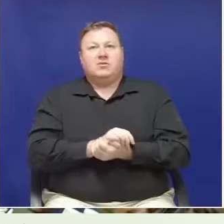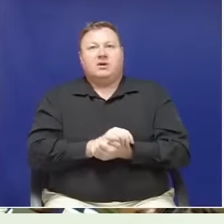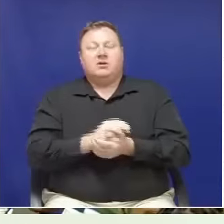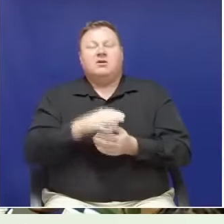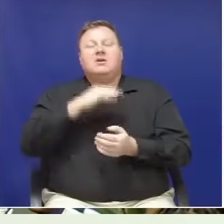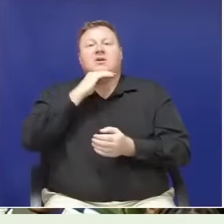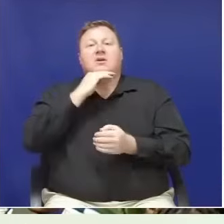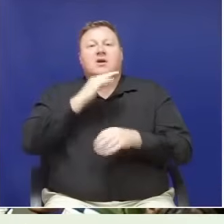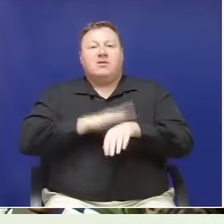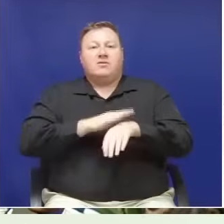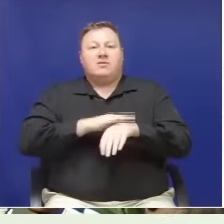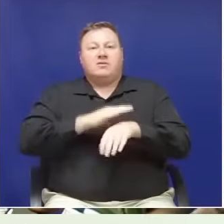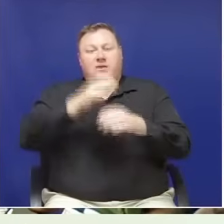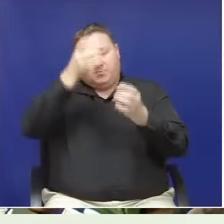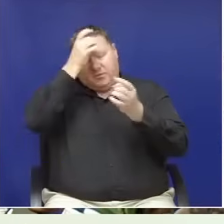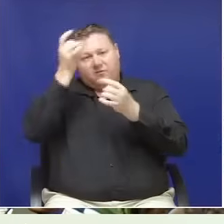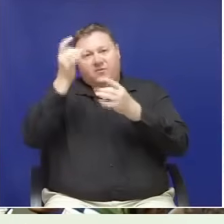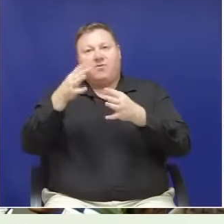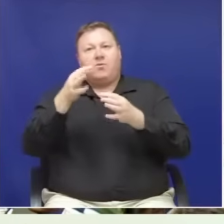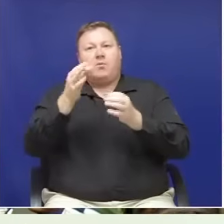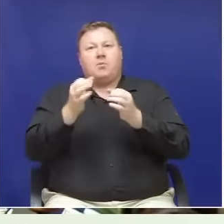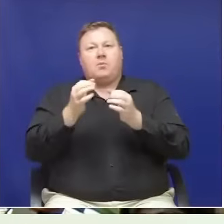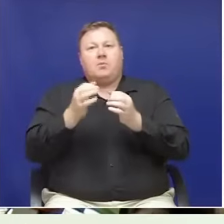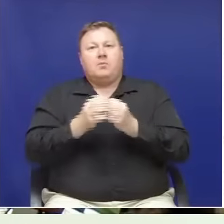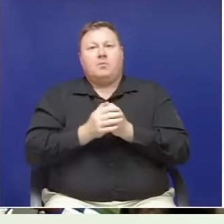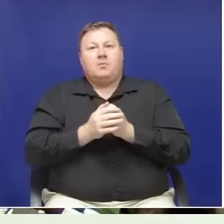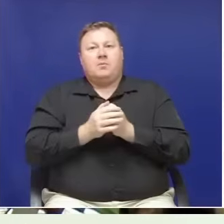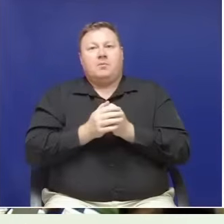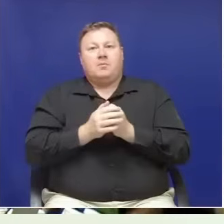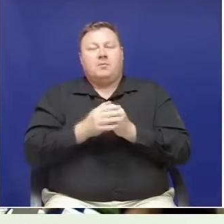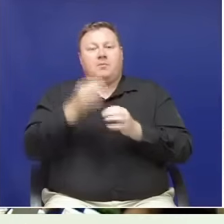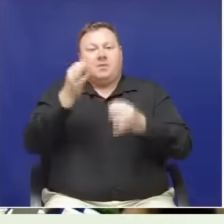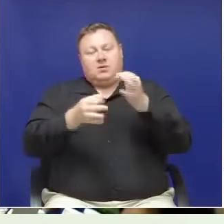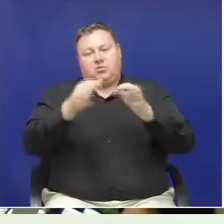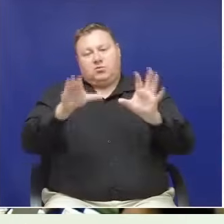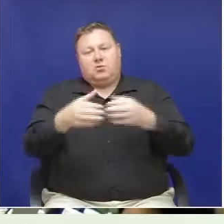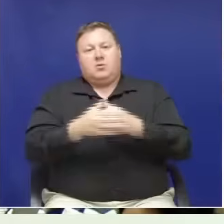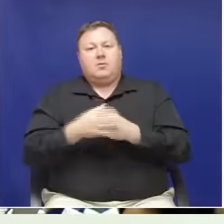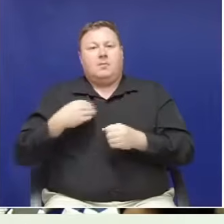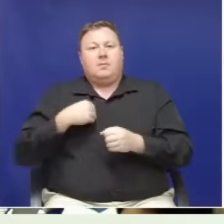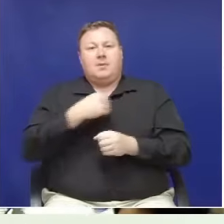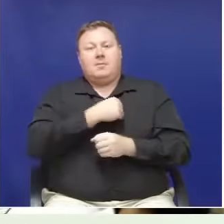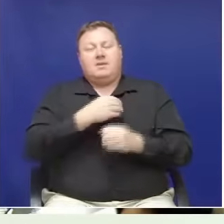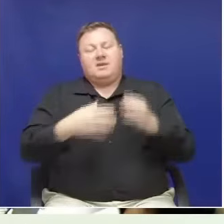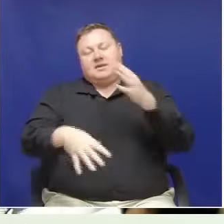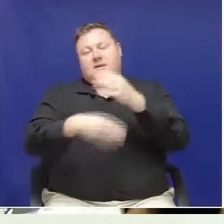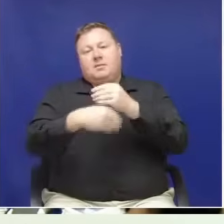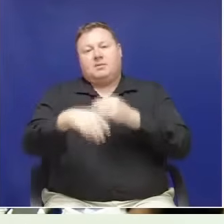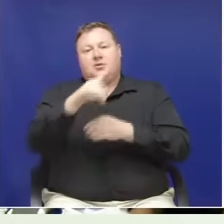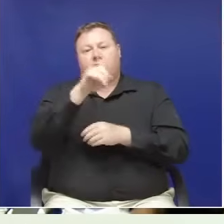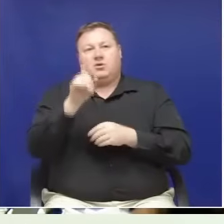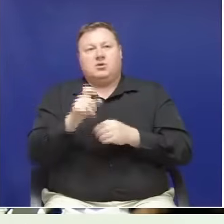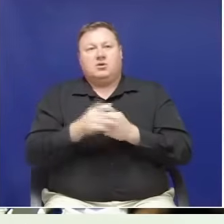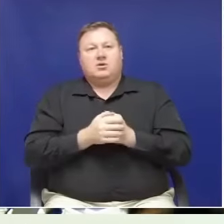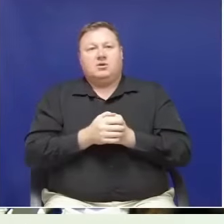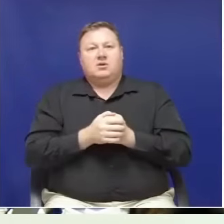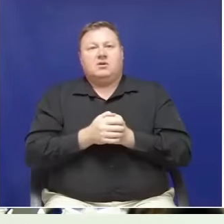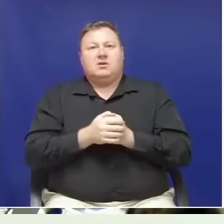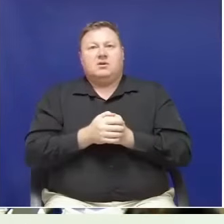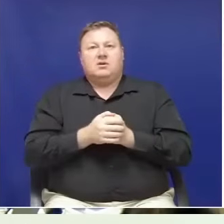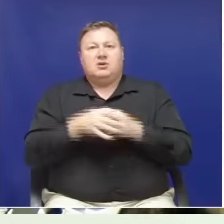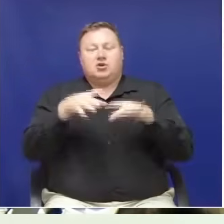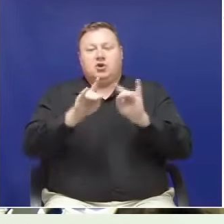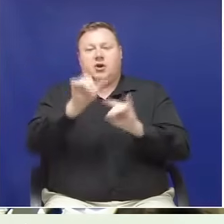to parties for this purpose. The members who will pose supplementary questions will be recognised by the presiding